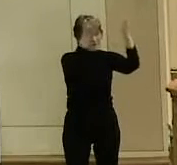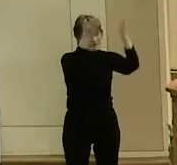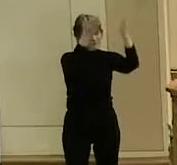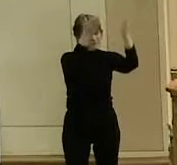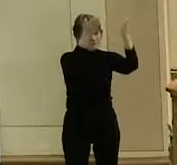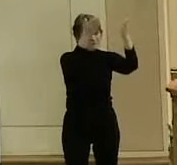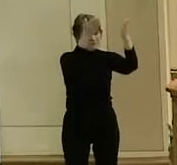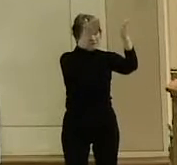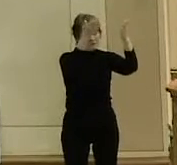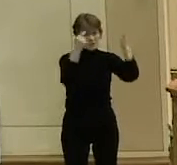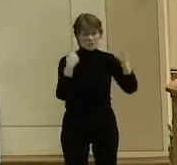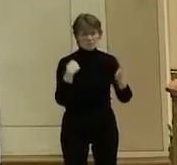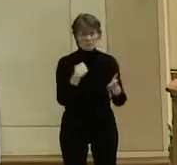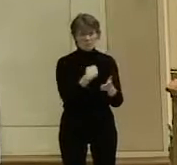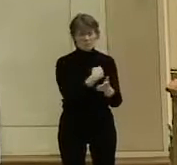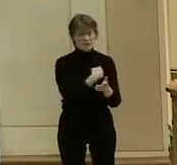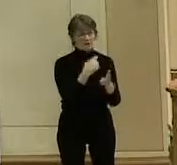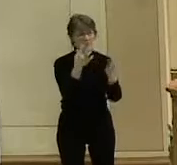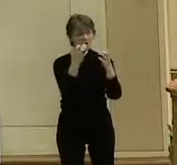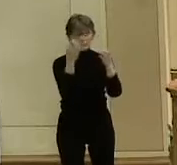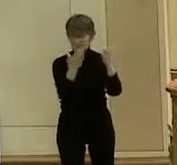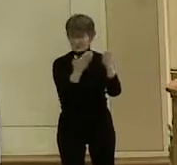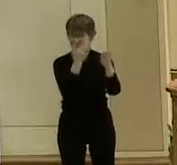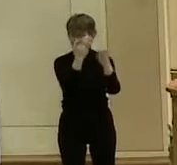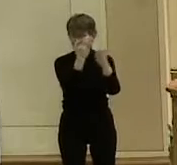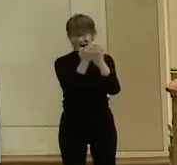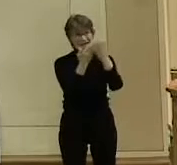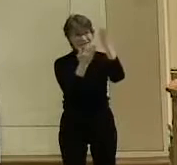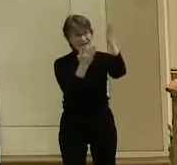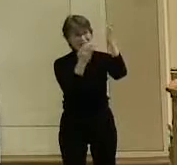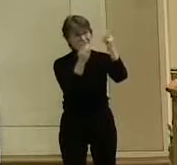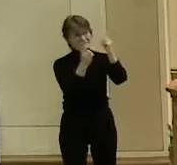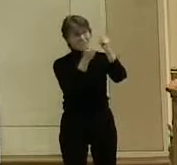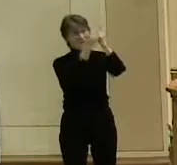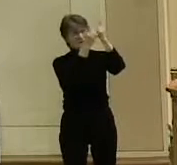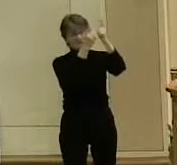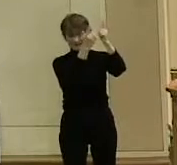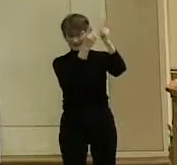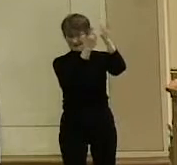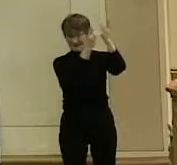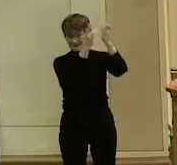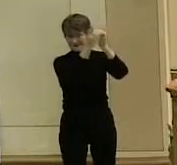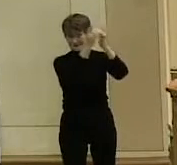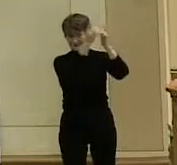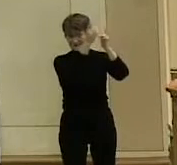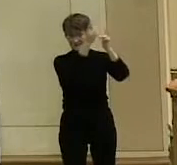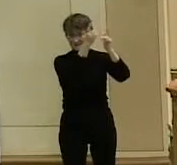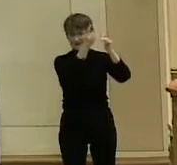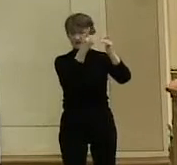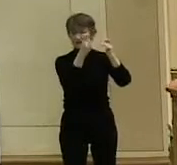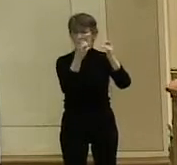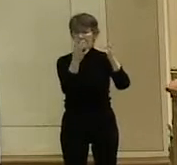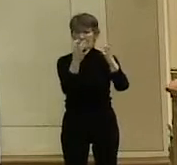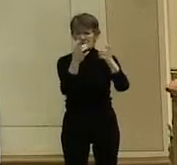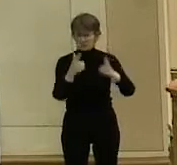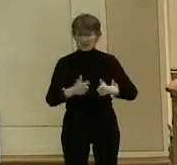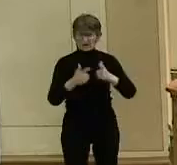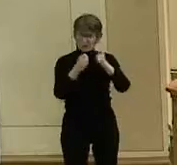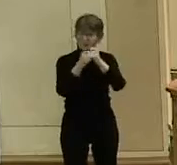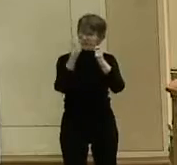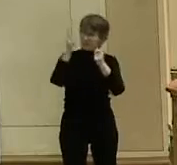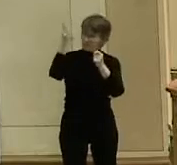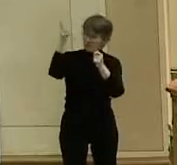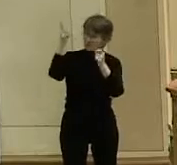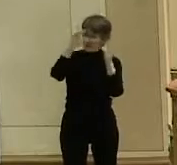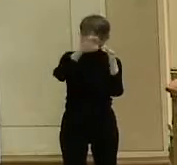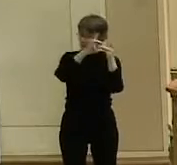flock may reach where the brave shepherd has gone before, who lives and reigns with you in the unity